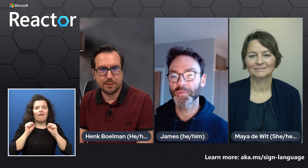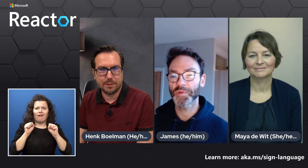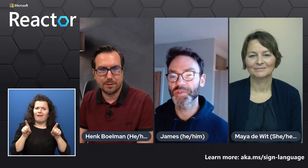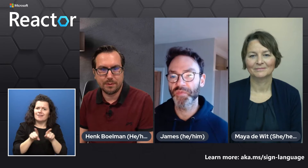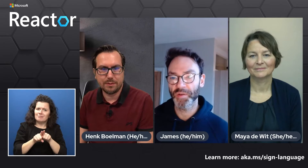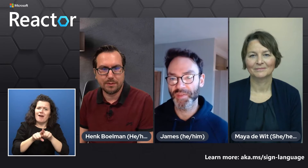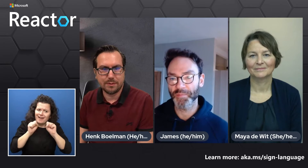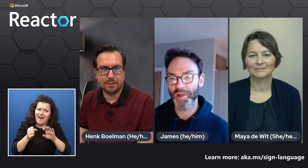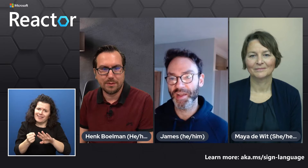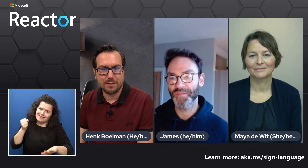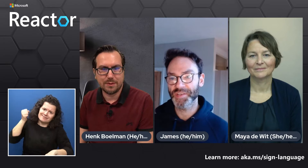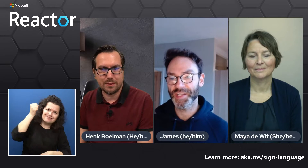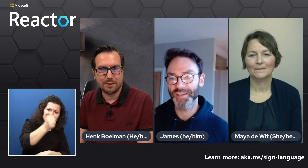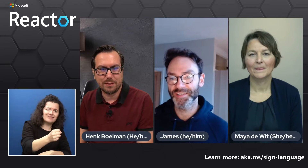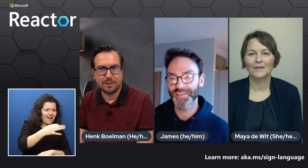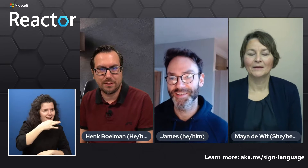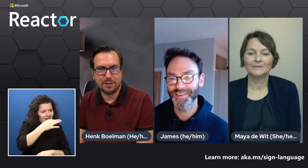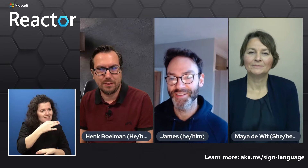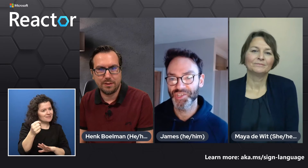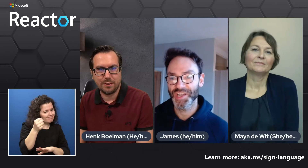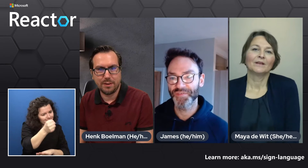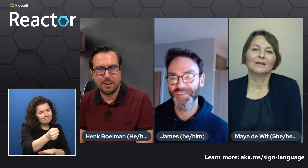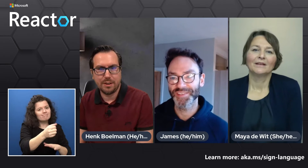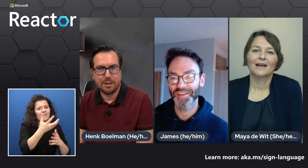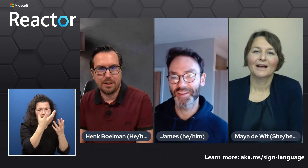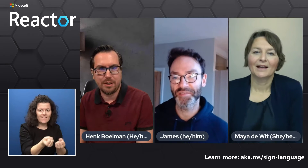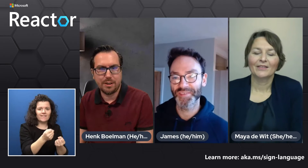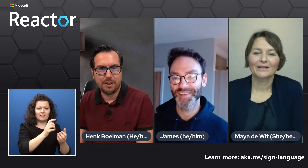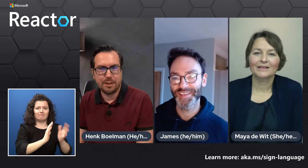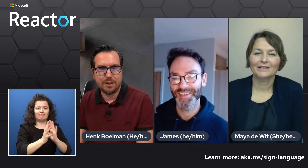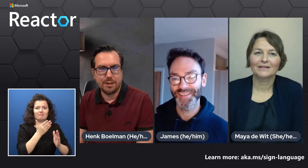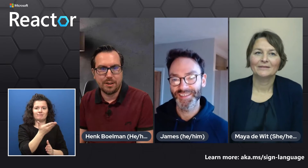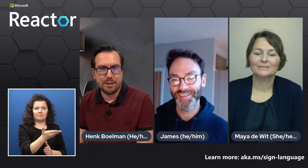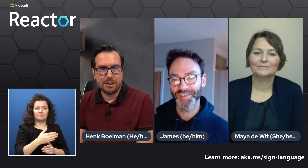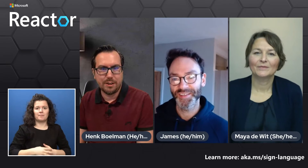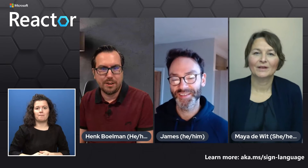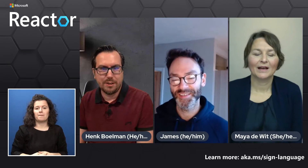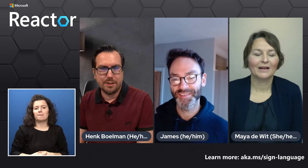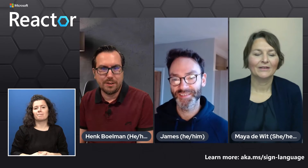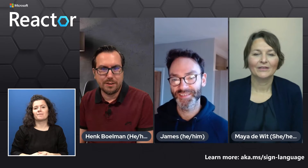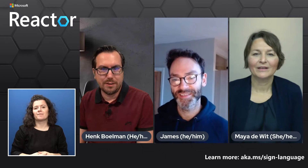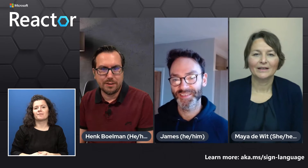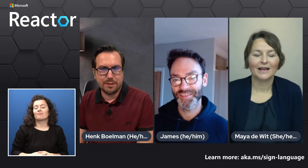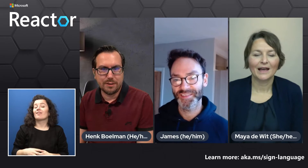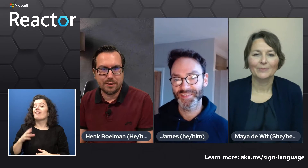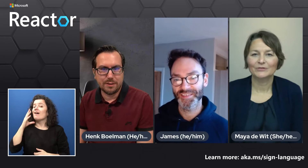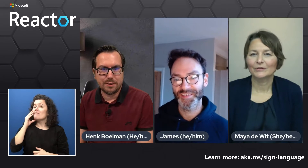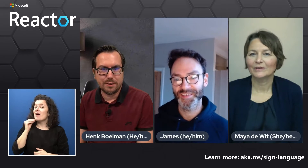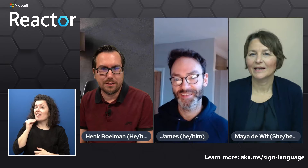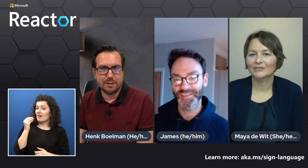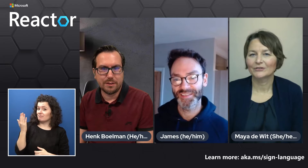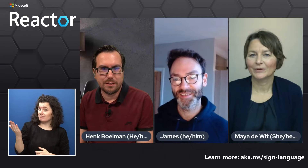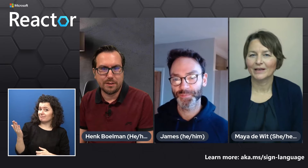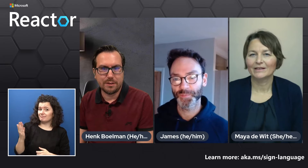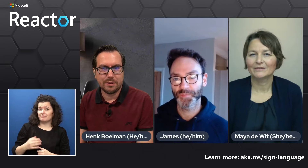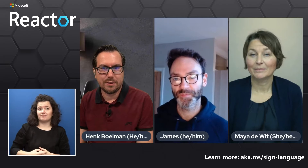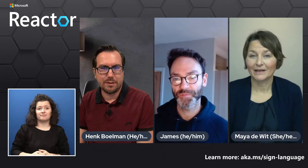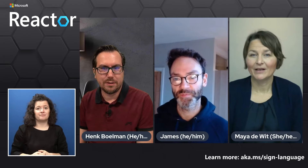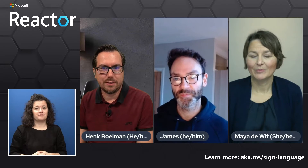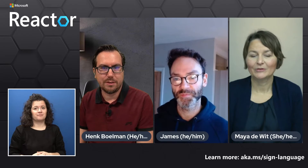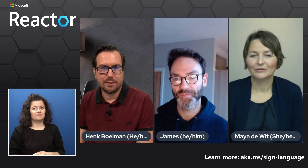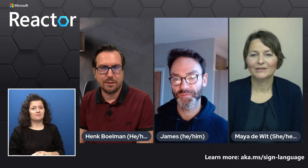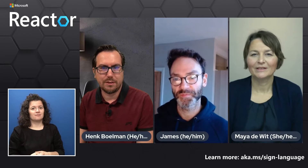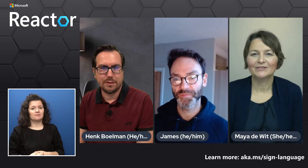Interesting. What's your view on that, Maya? Have you seen a shift? Yeah, I think it absolutely has created